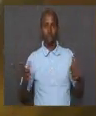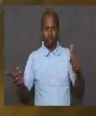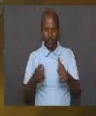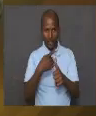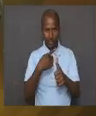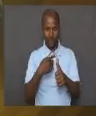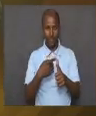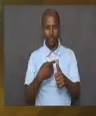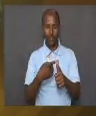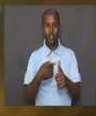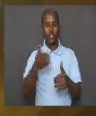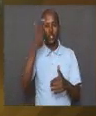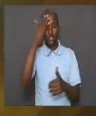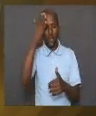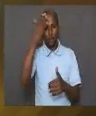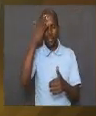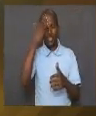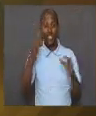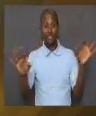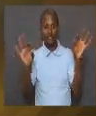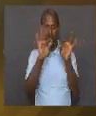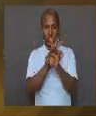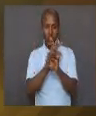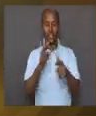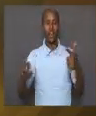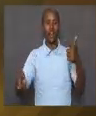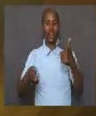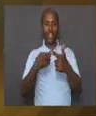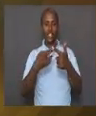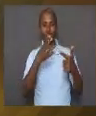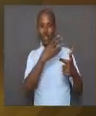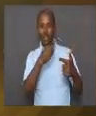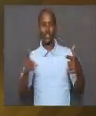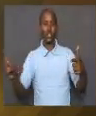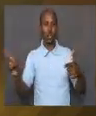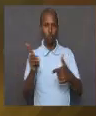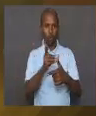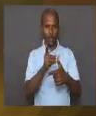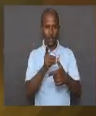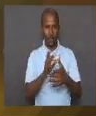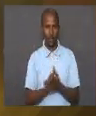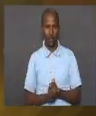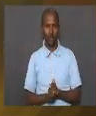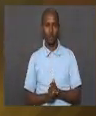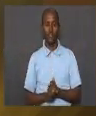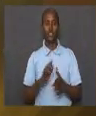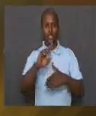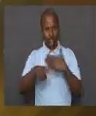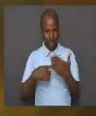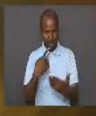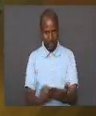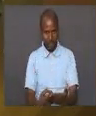First, determine the function's range and domain.